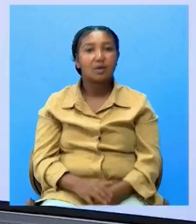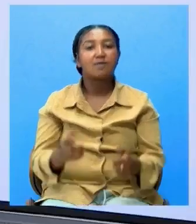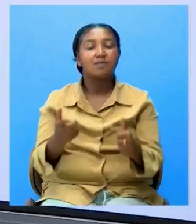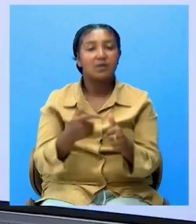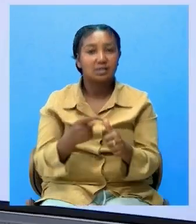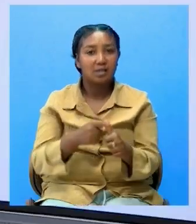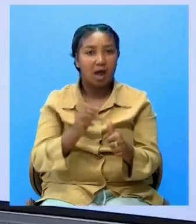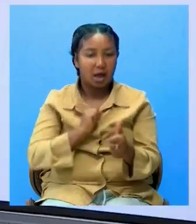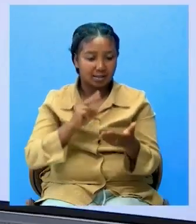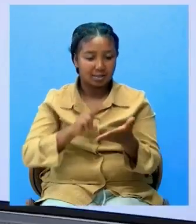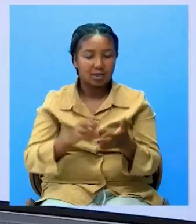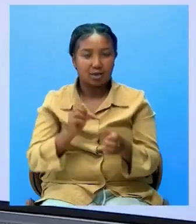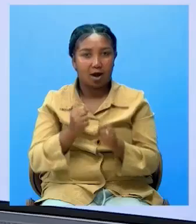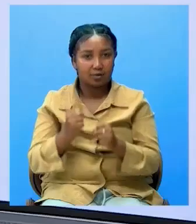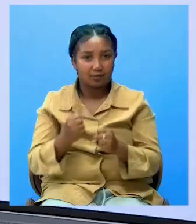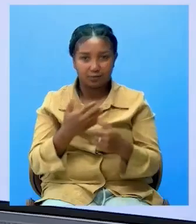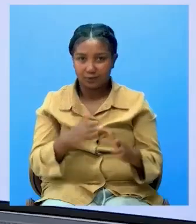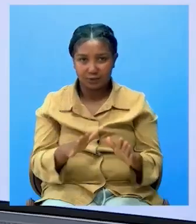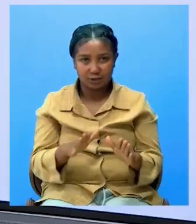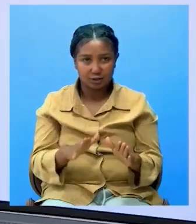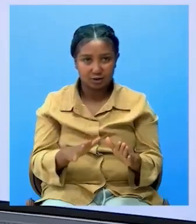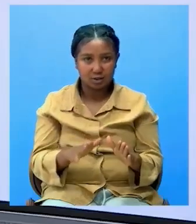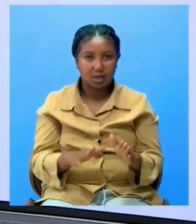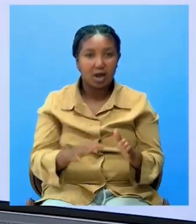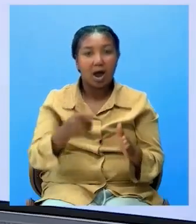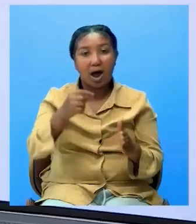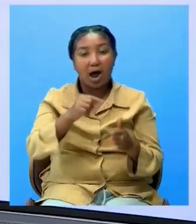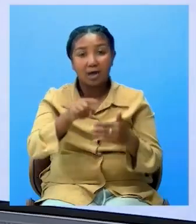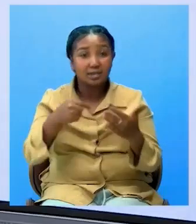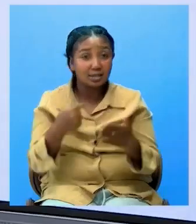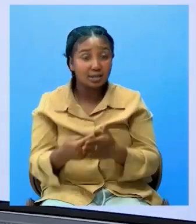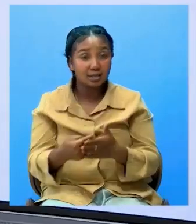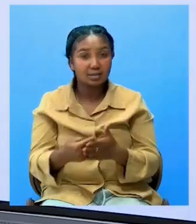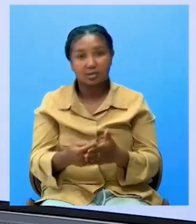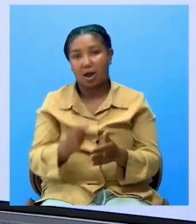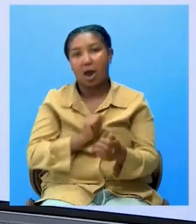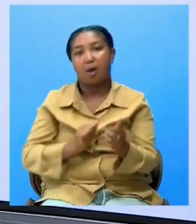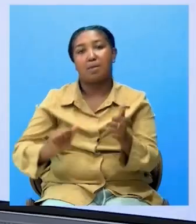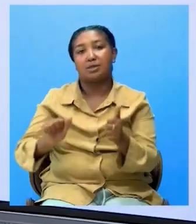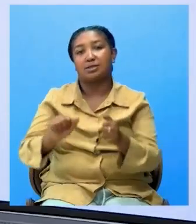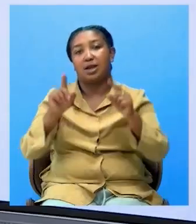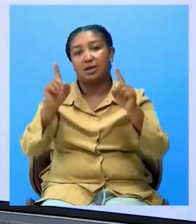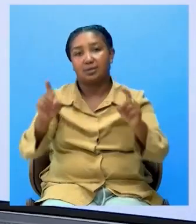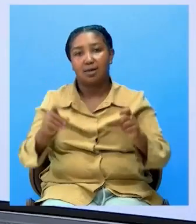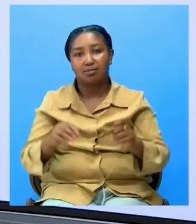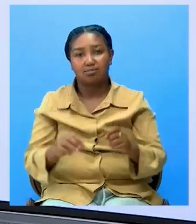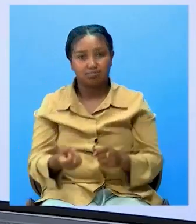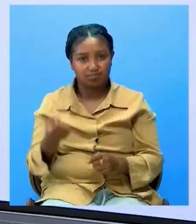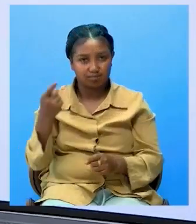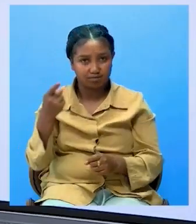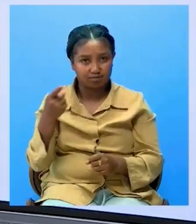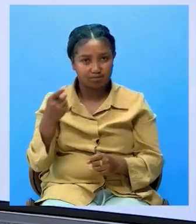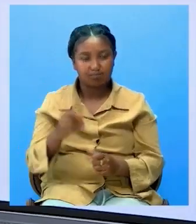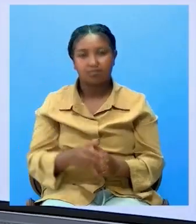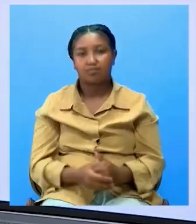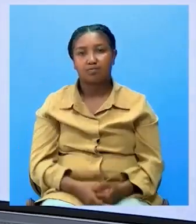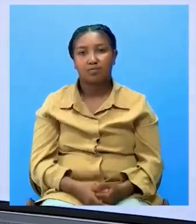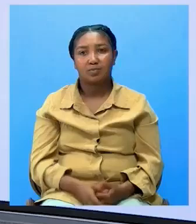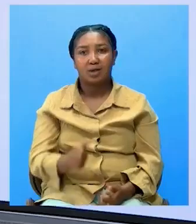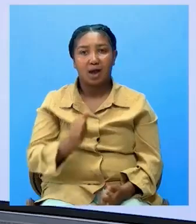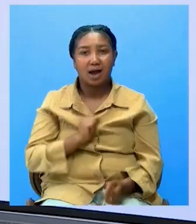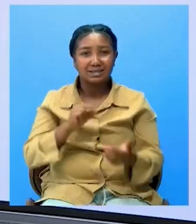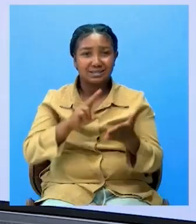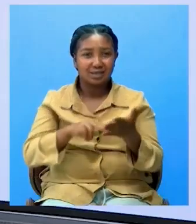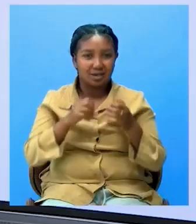First, I studied hard. As a result, I passed my exam. Is it clear? Good. I